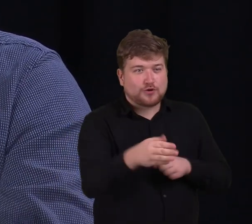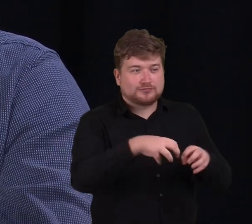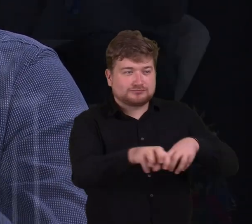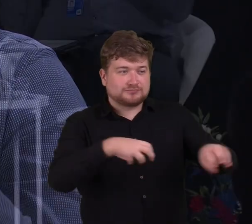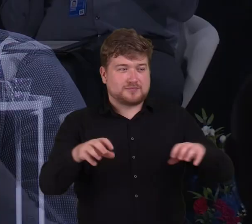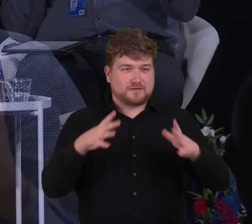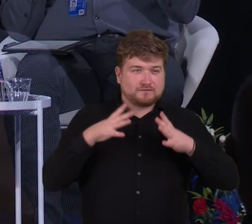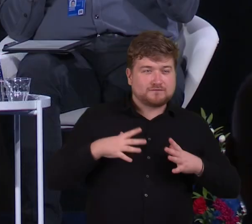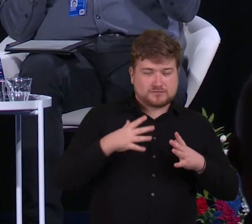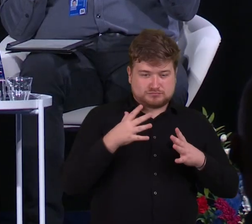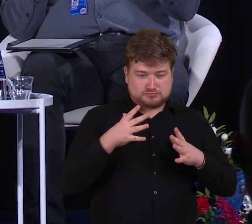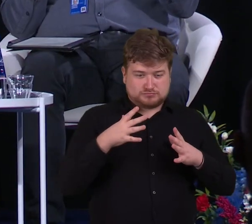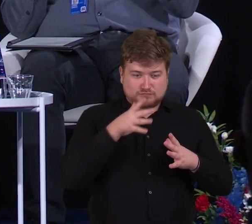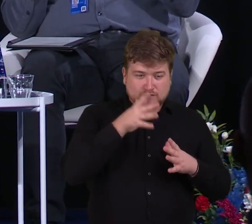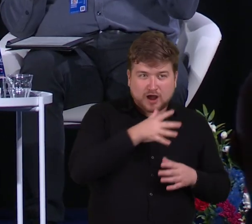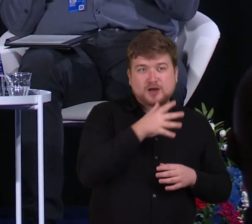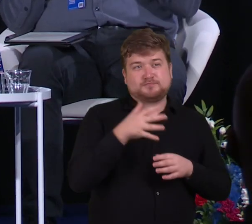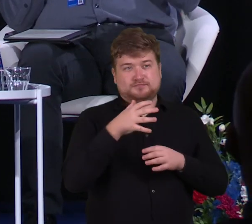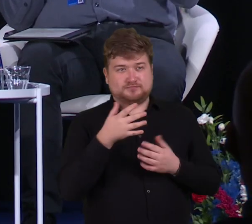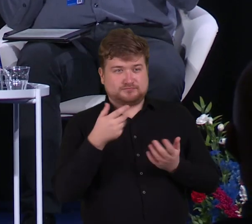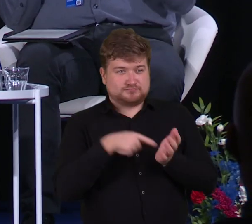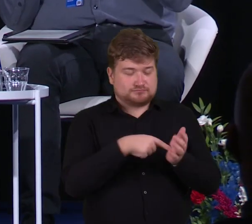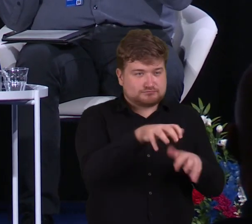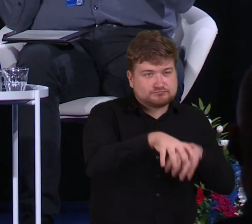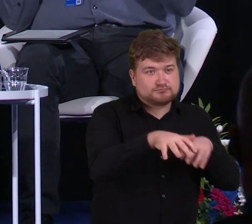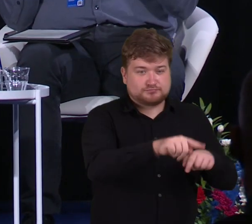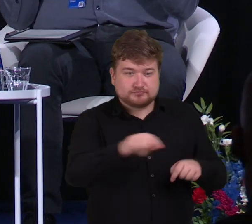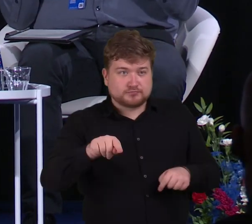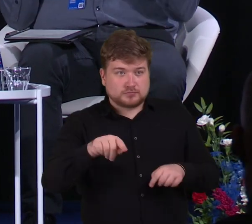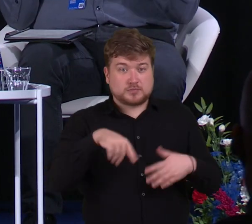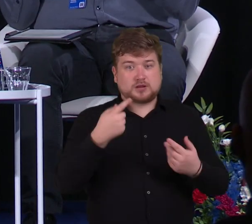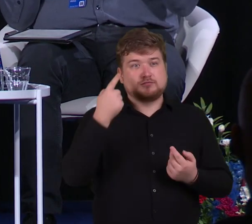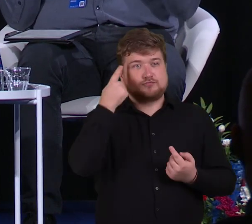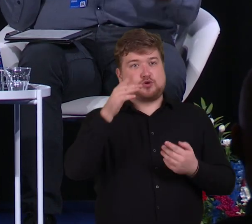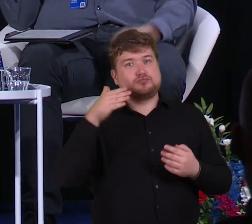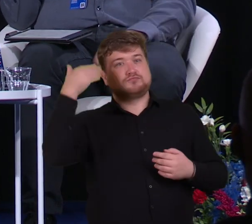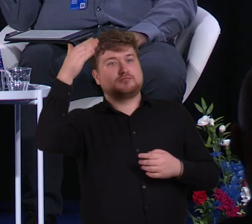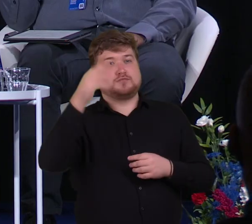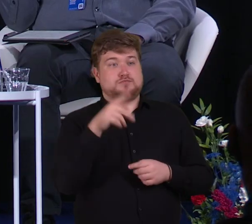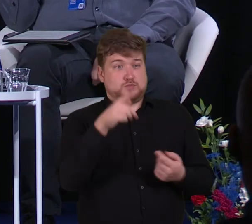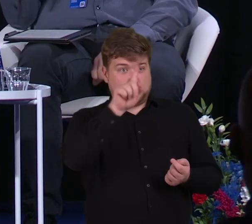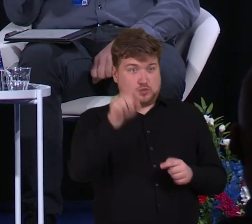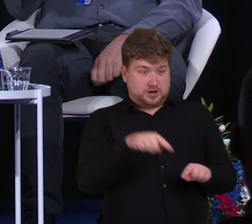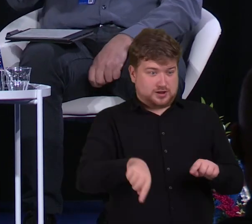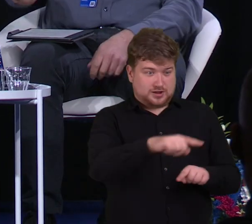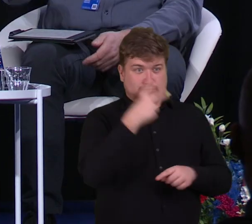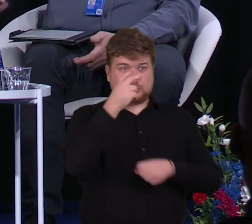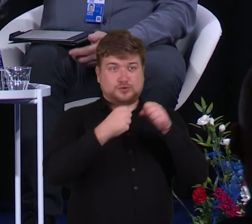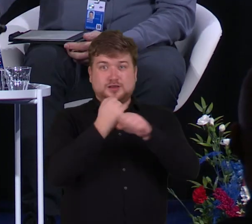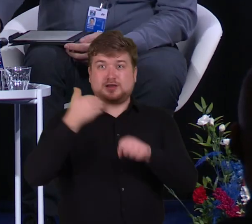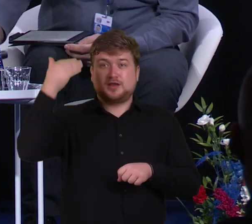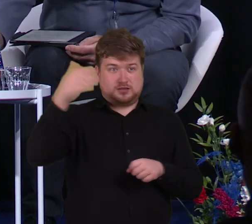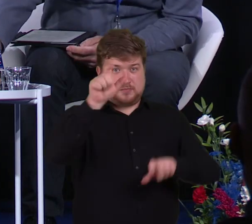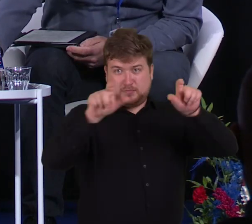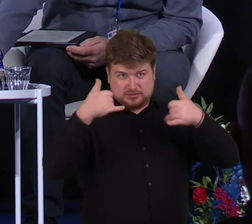there, and they now need a chance to create a good place to live there. That's my it's very recommendation. Yeah, it's very